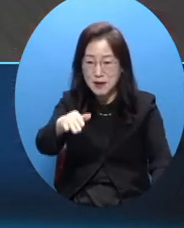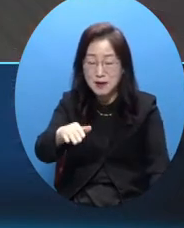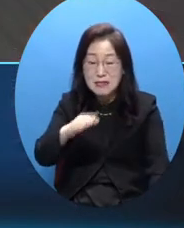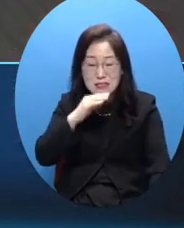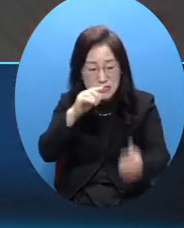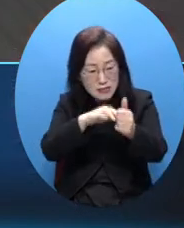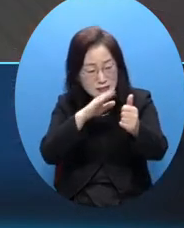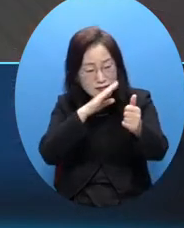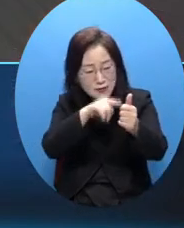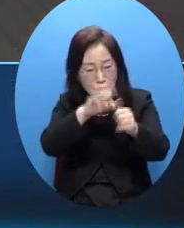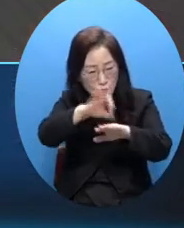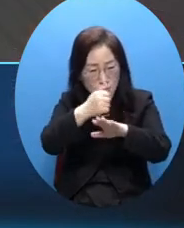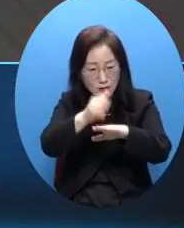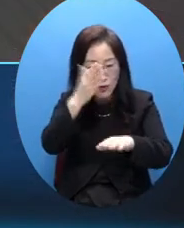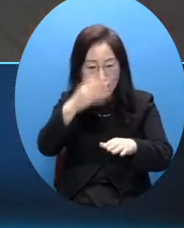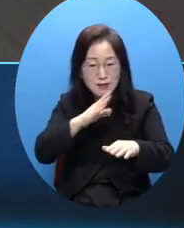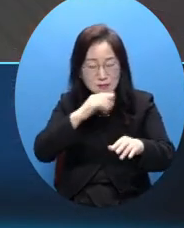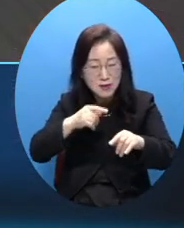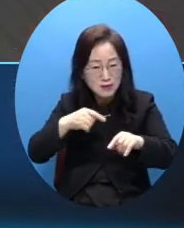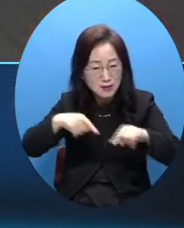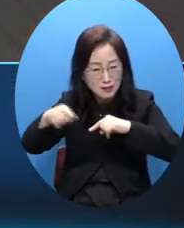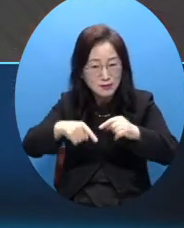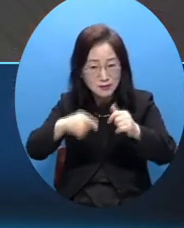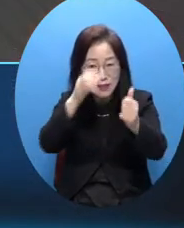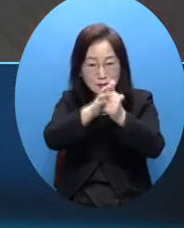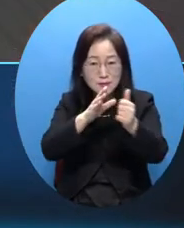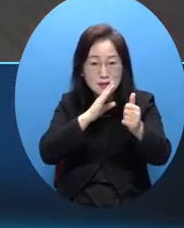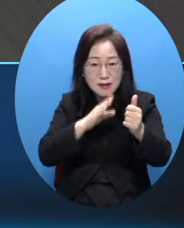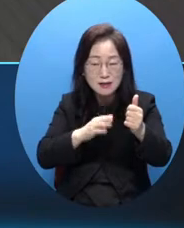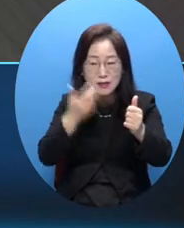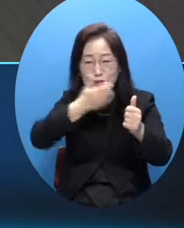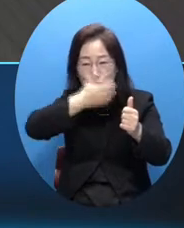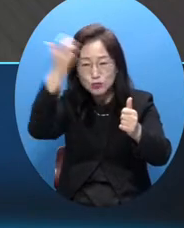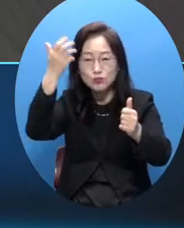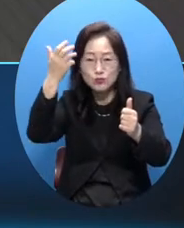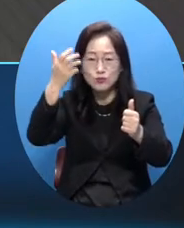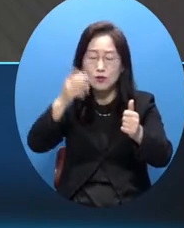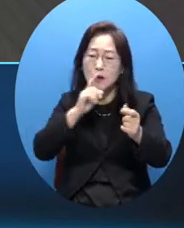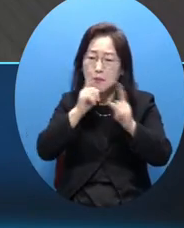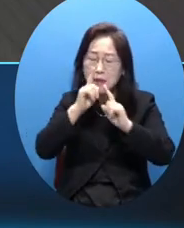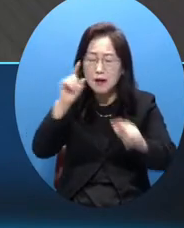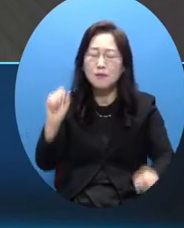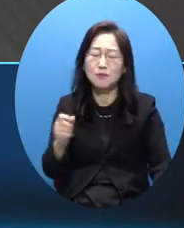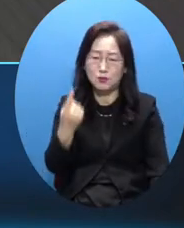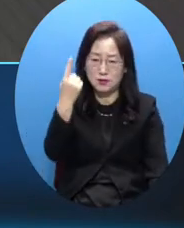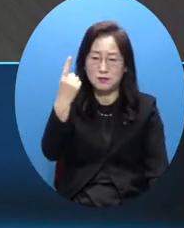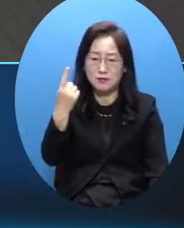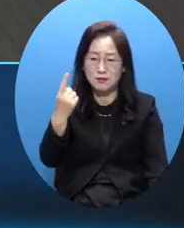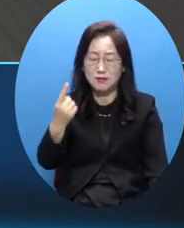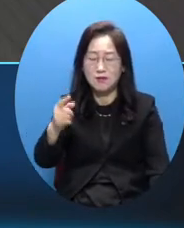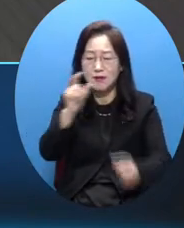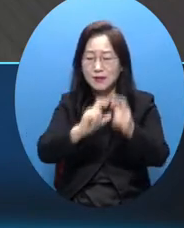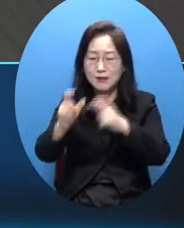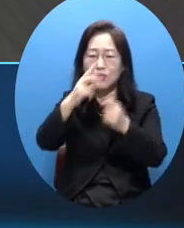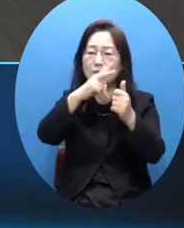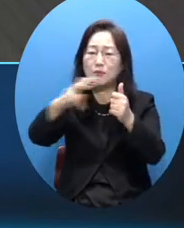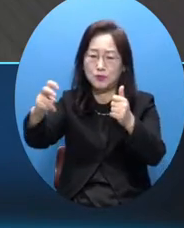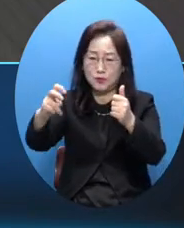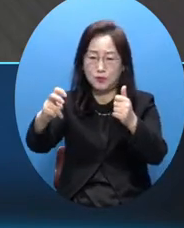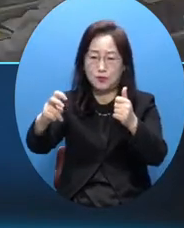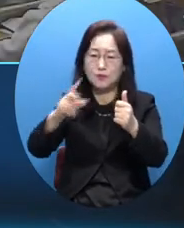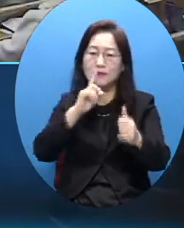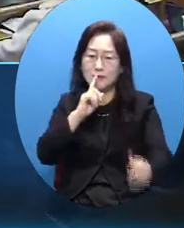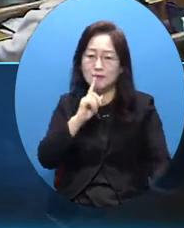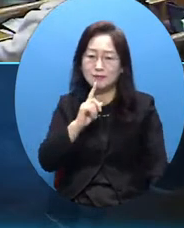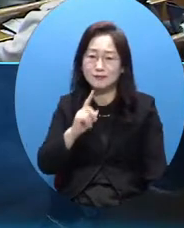Genesis 37 8 says his brother said to him do you intend to Reign Over Us will you actually rule us and they'd hated him all the more because of his